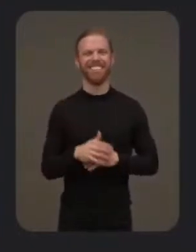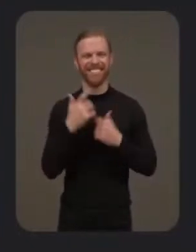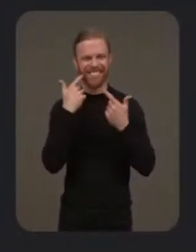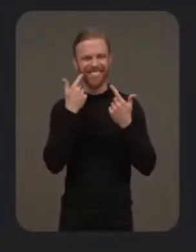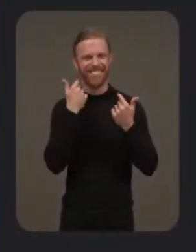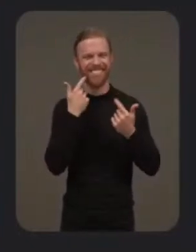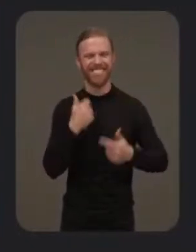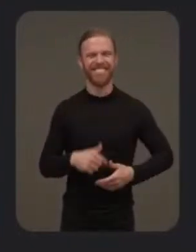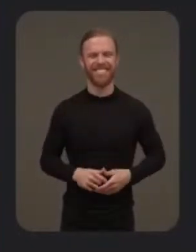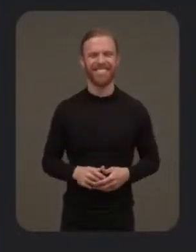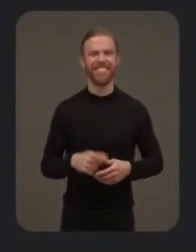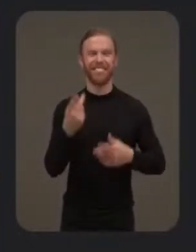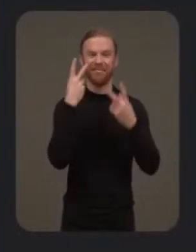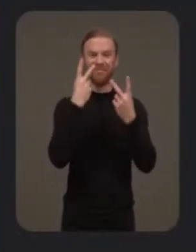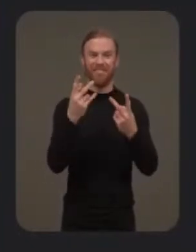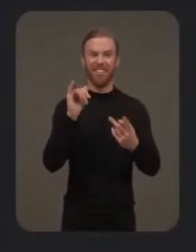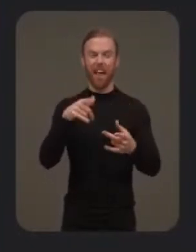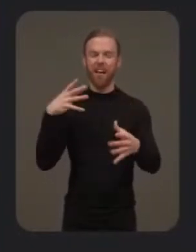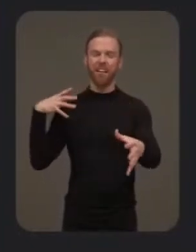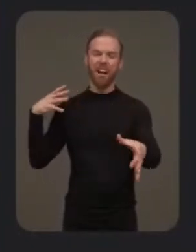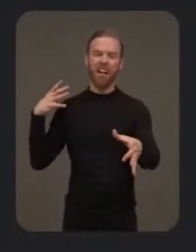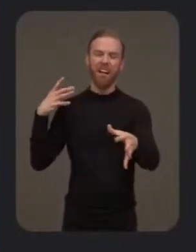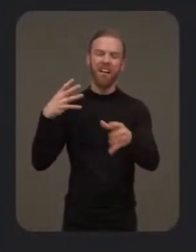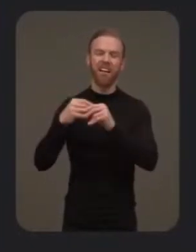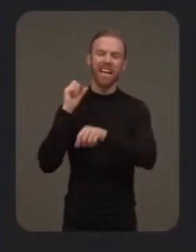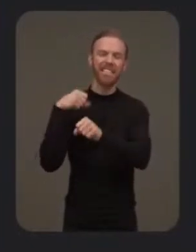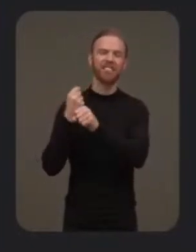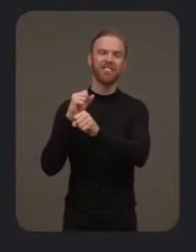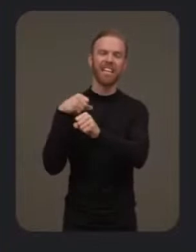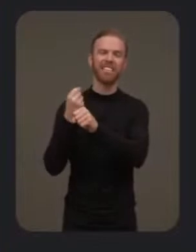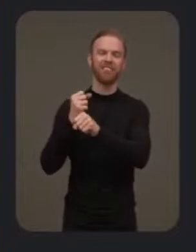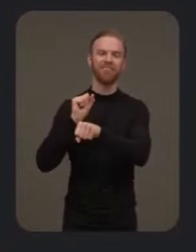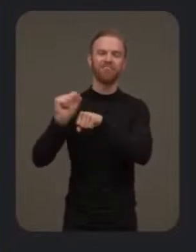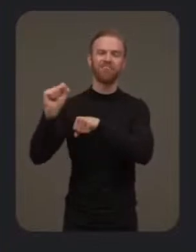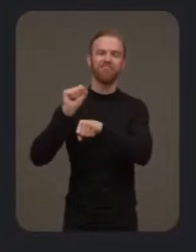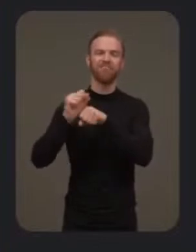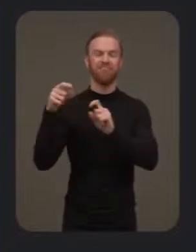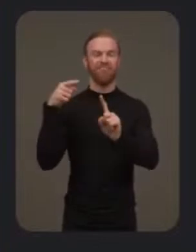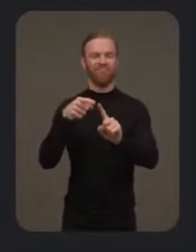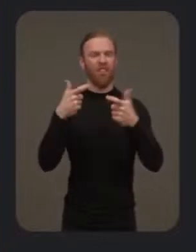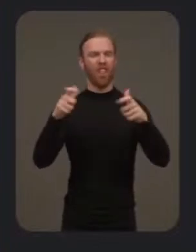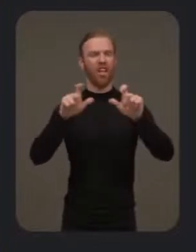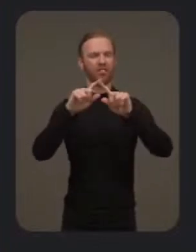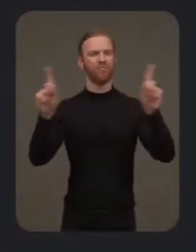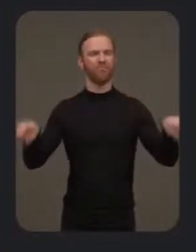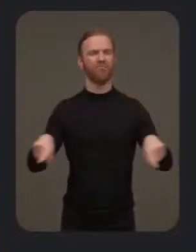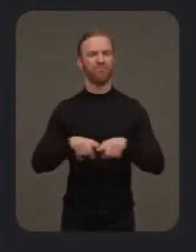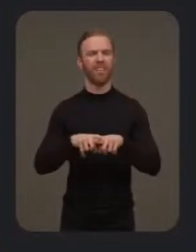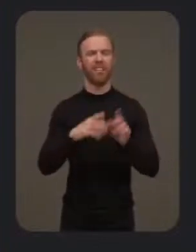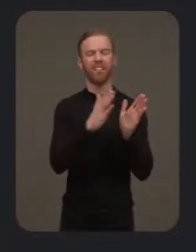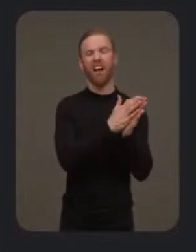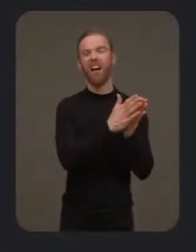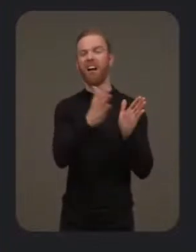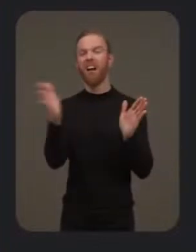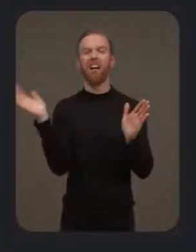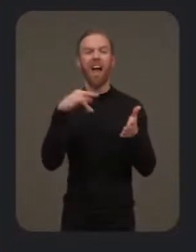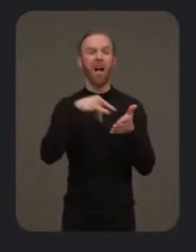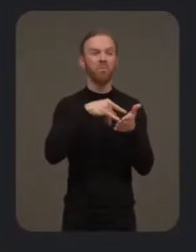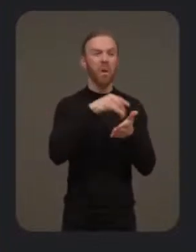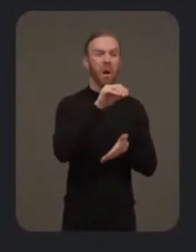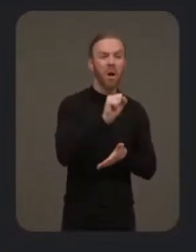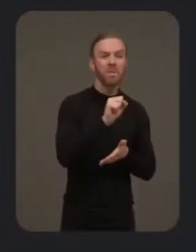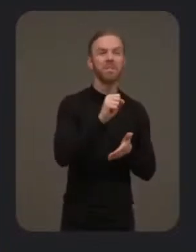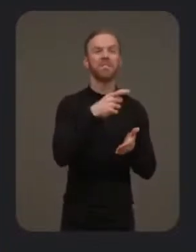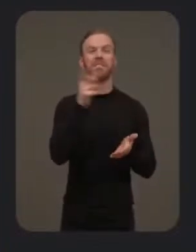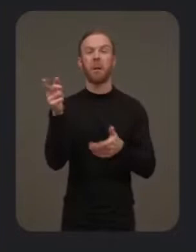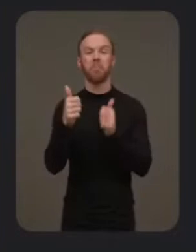All right, so what you're seeing here is the culmination of several years of work, in fact, on large screens spanning the Android OS and the most popular apps